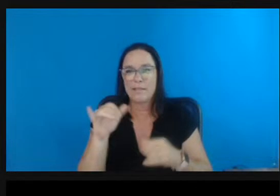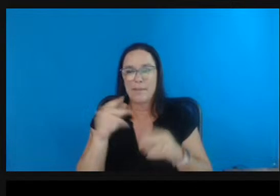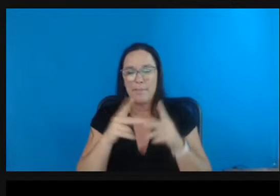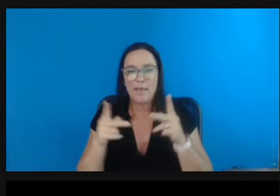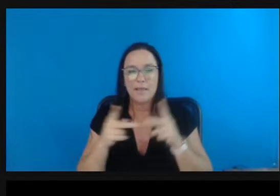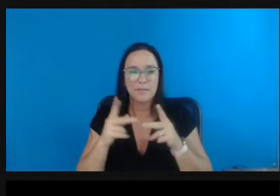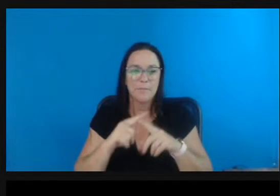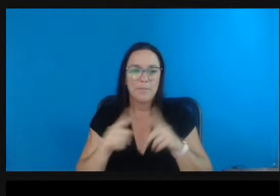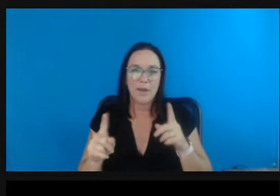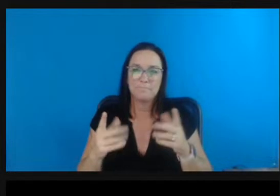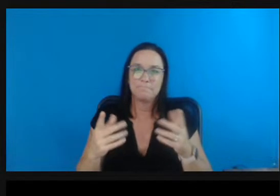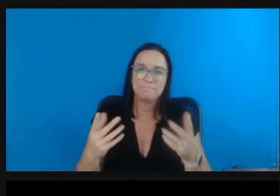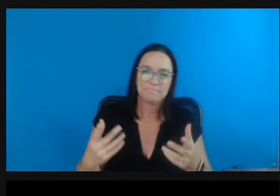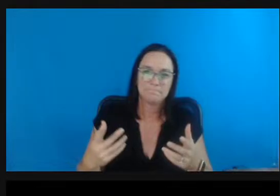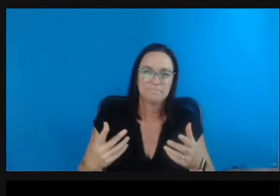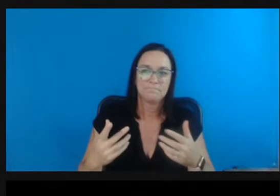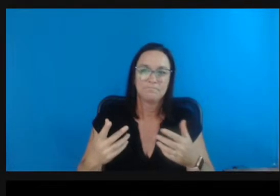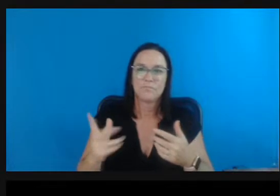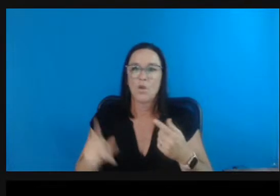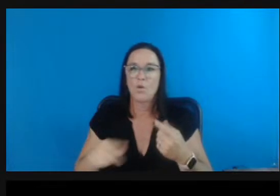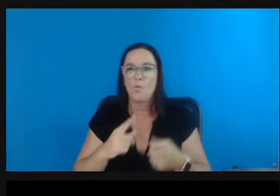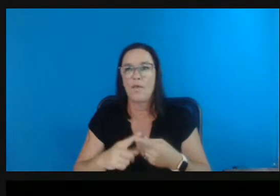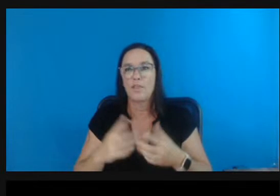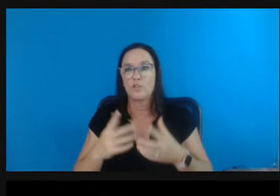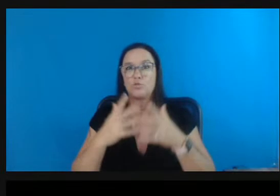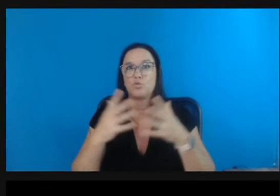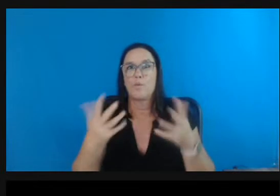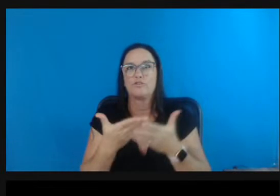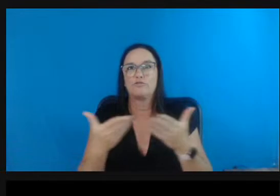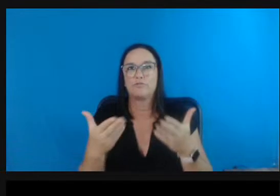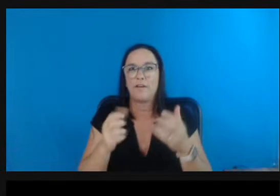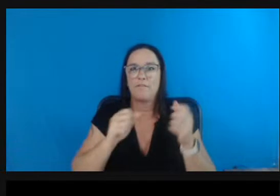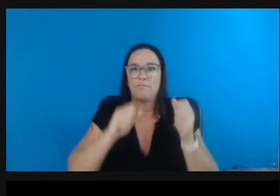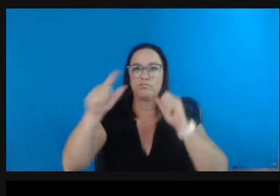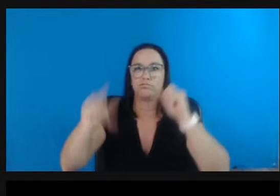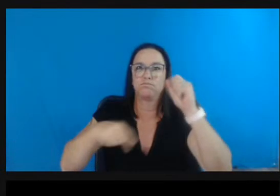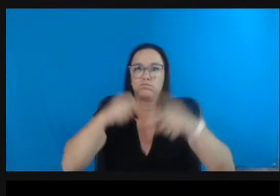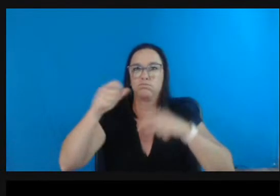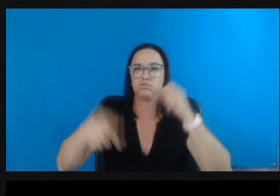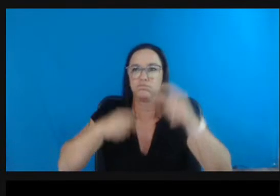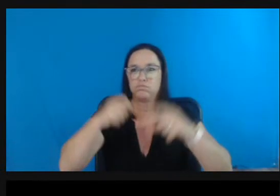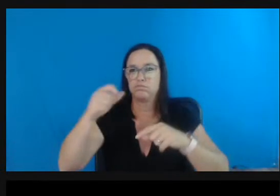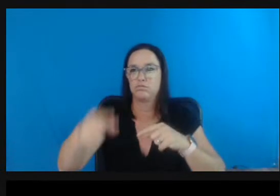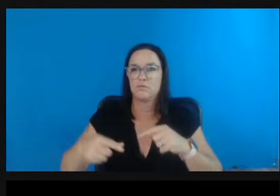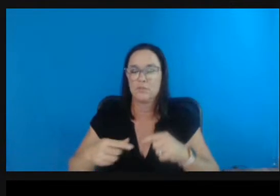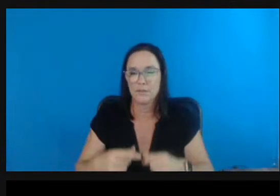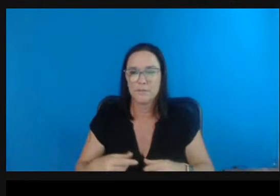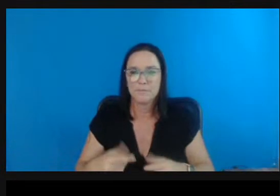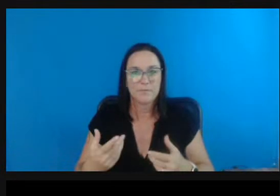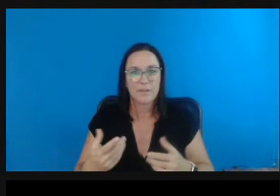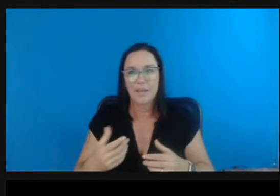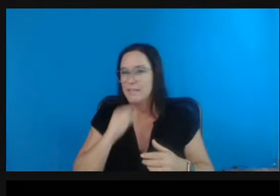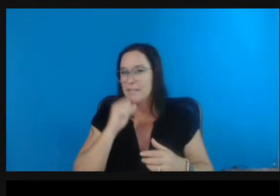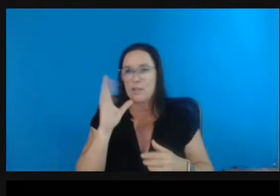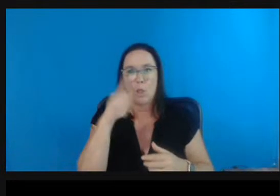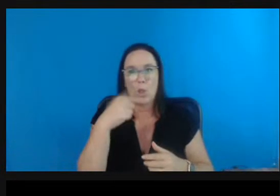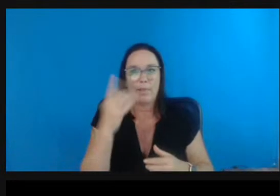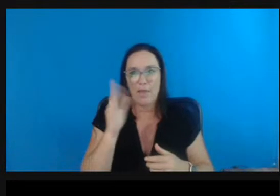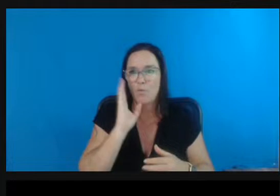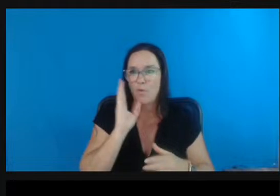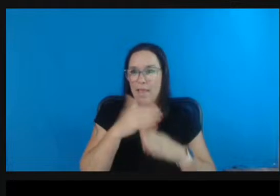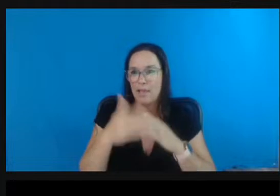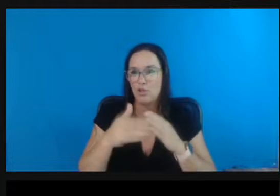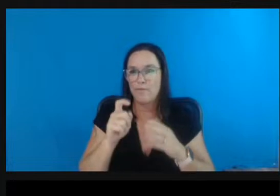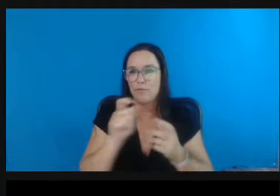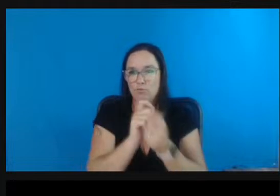guess when there's this much stuff falling down and no prospect of it ending, you really got to change your plan,